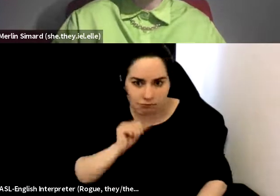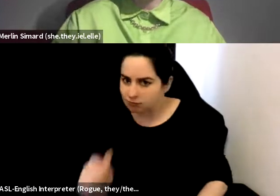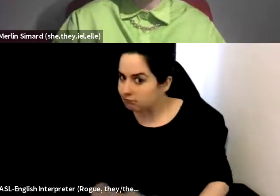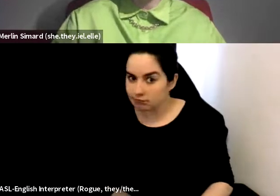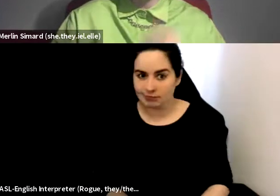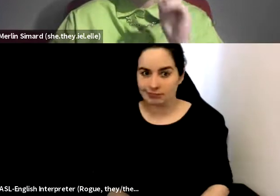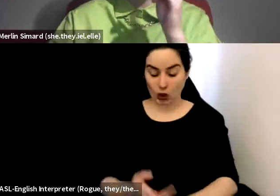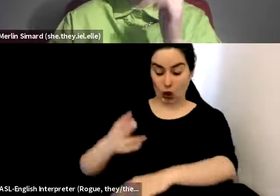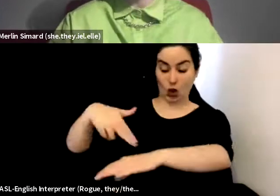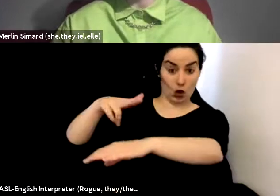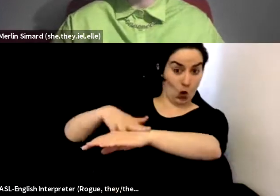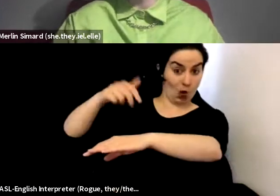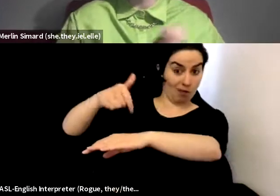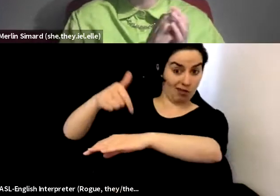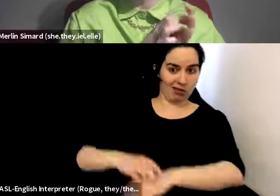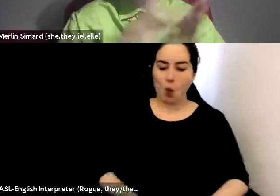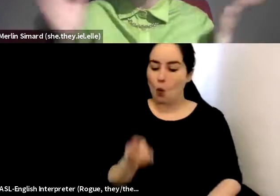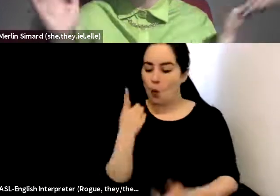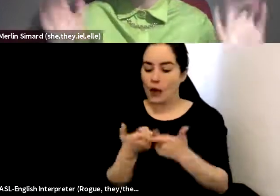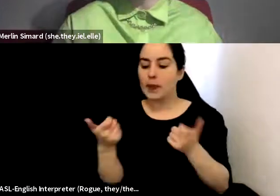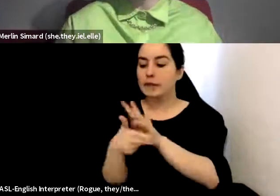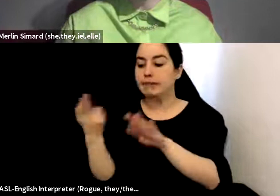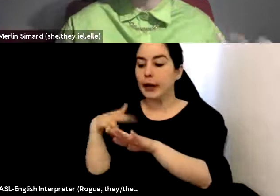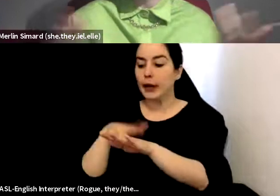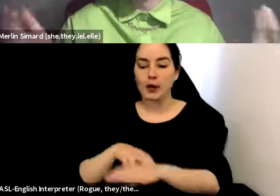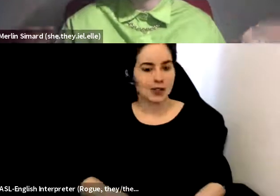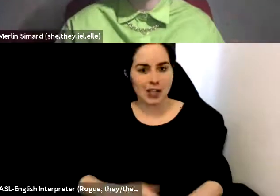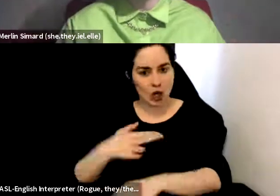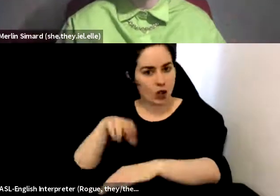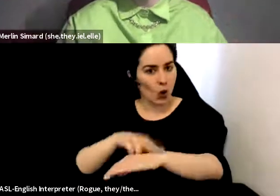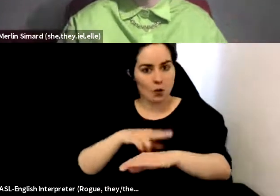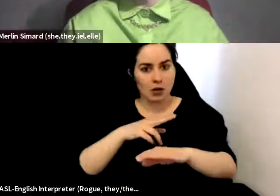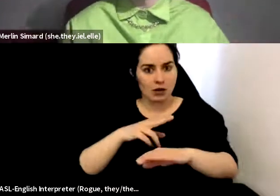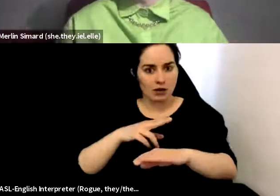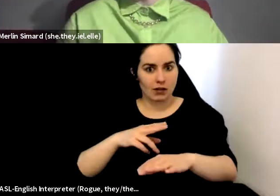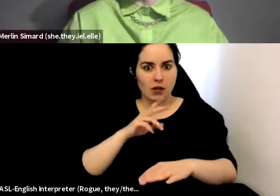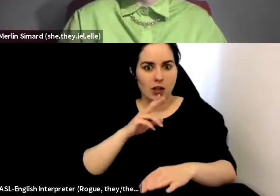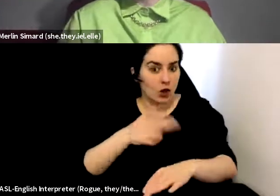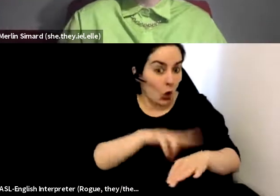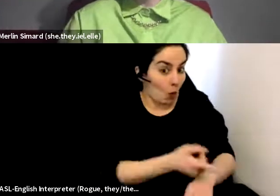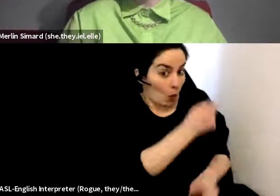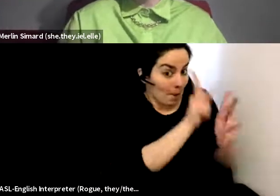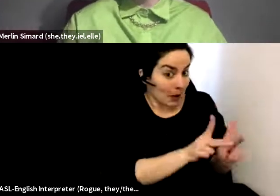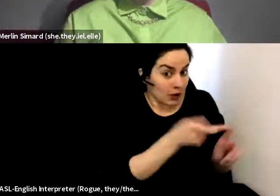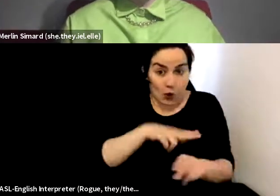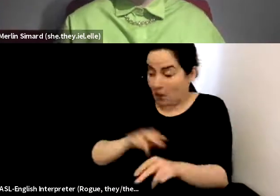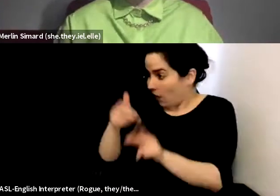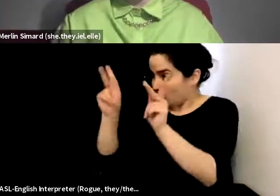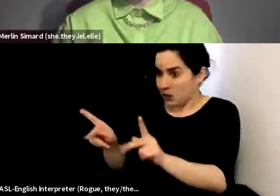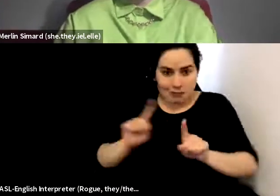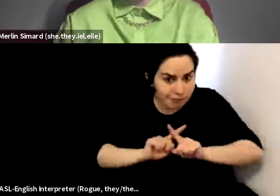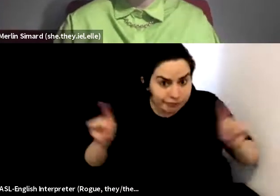normal isn't this singular thing, but this really plural thing, if anything. So